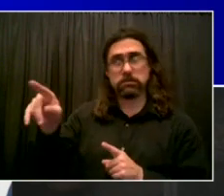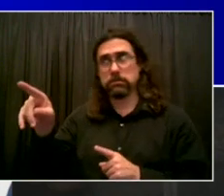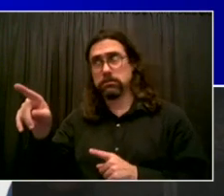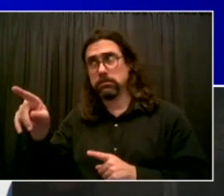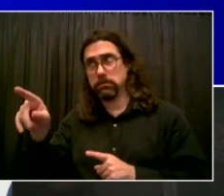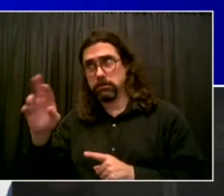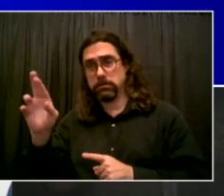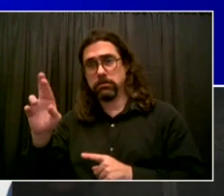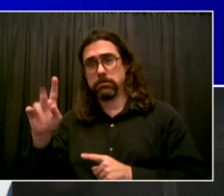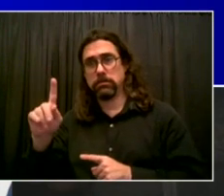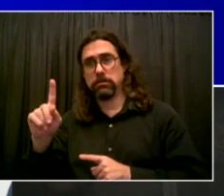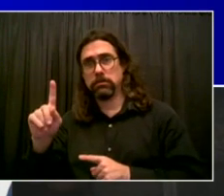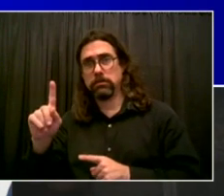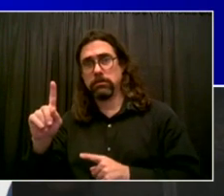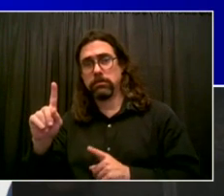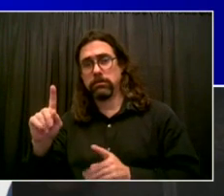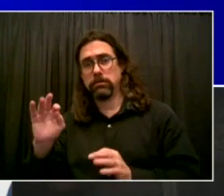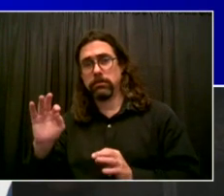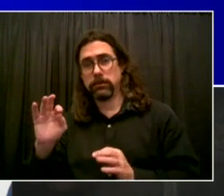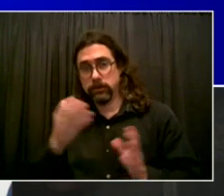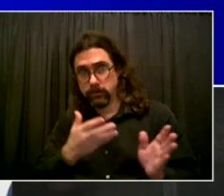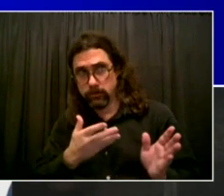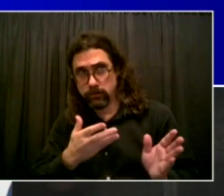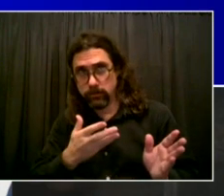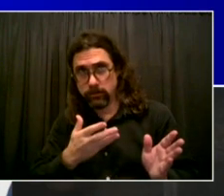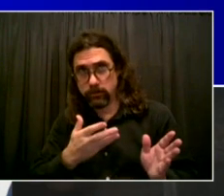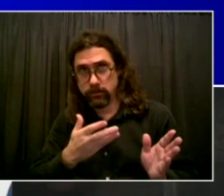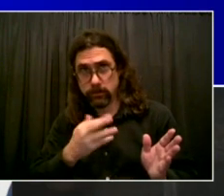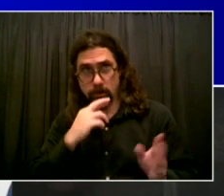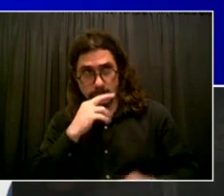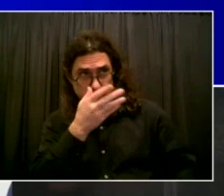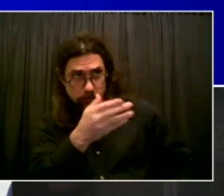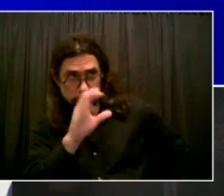Let's see if it's true. Councilmember.